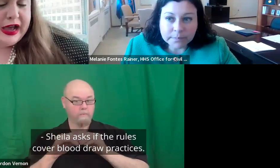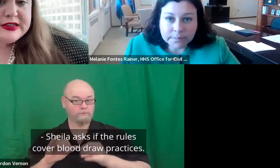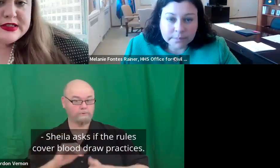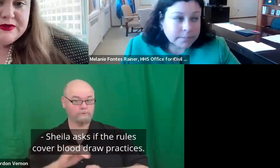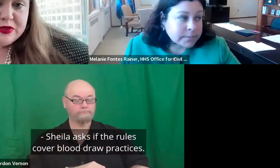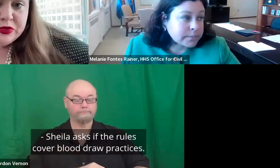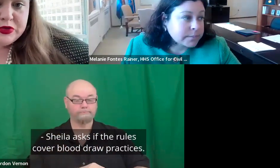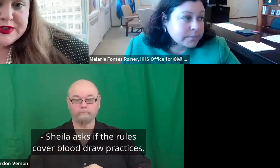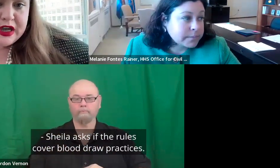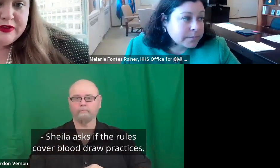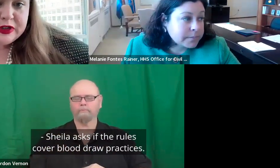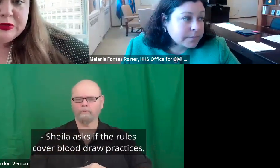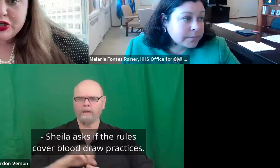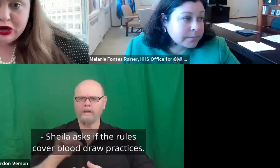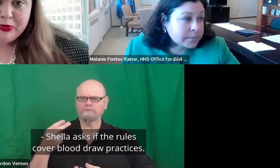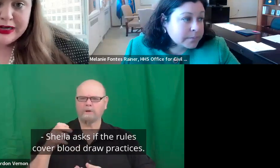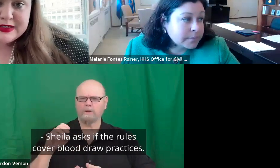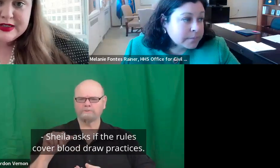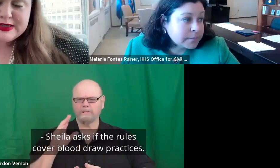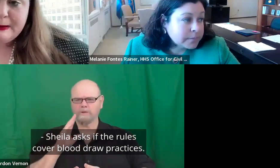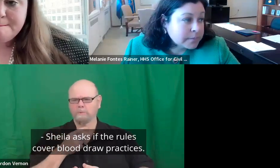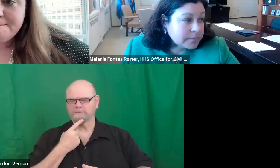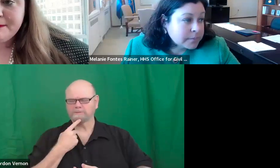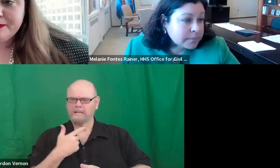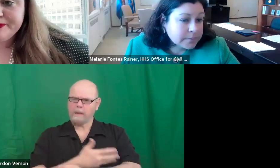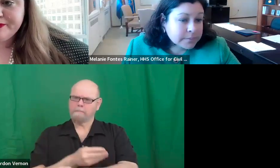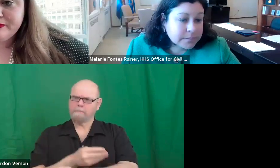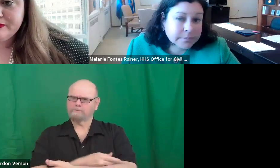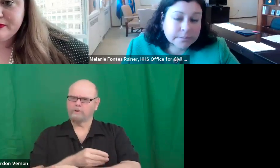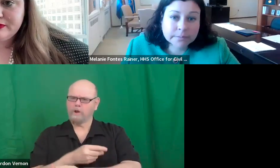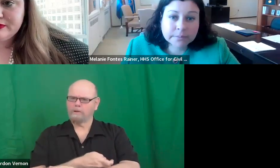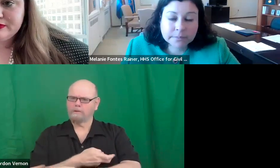Sheila asks if the rules cover blood draw practices.